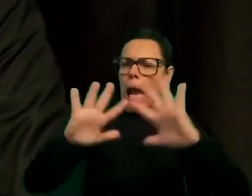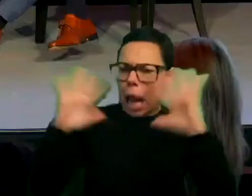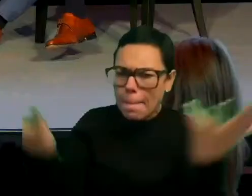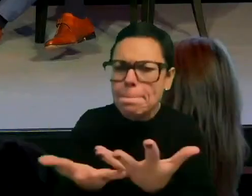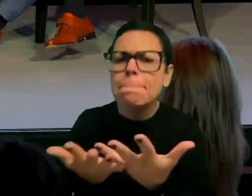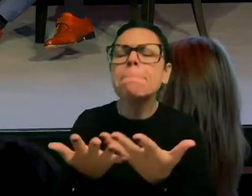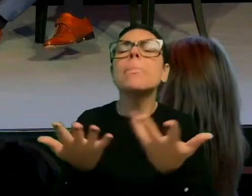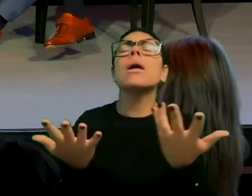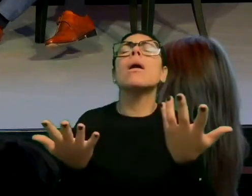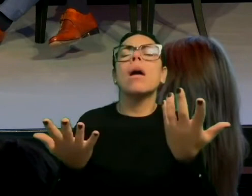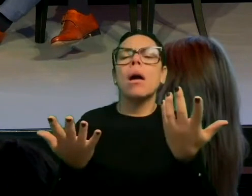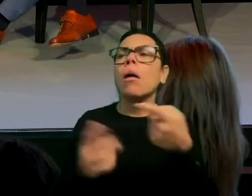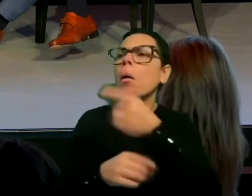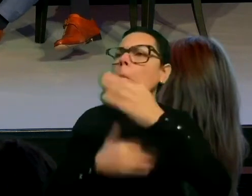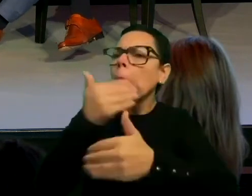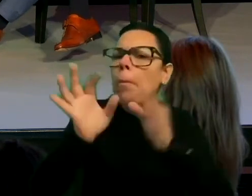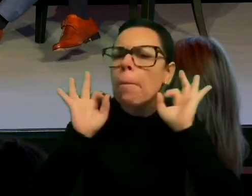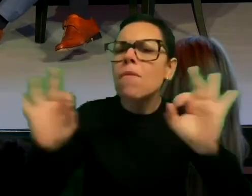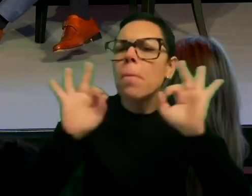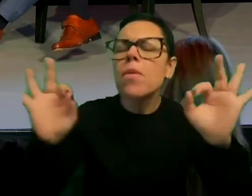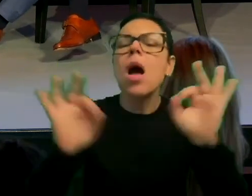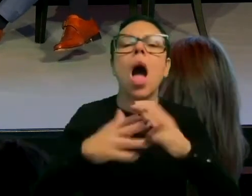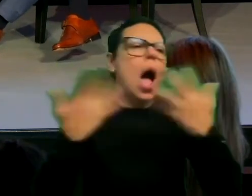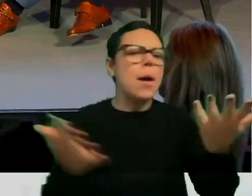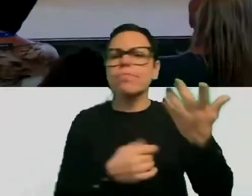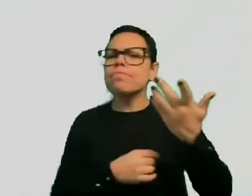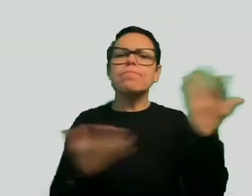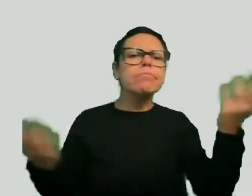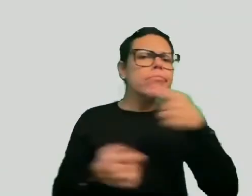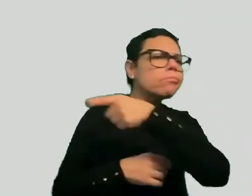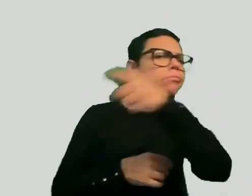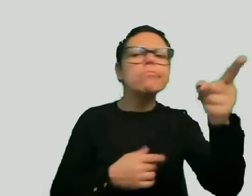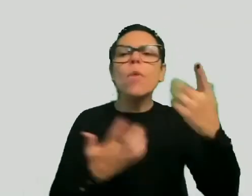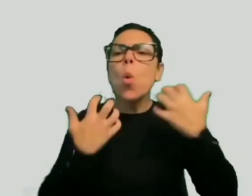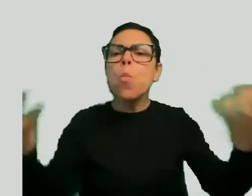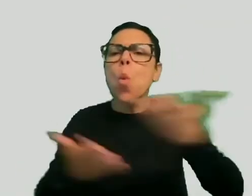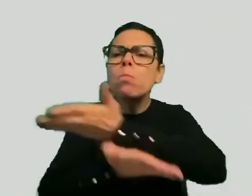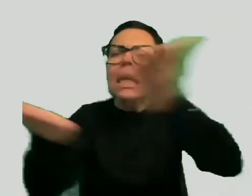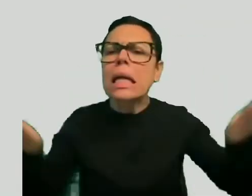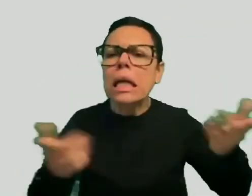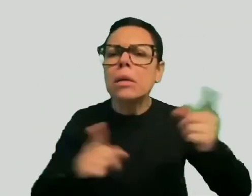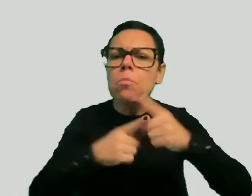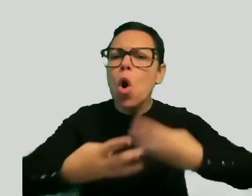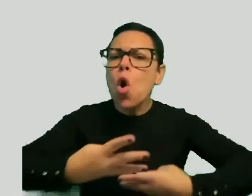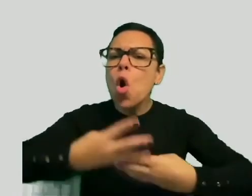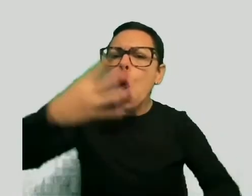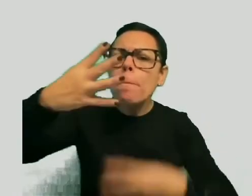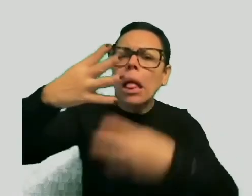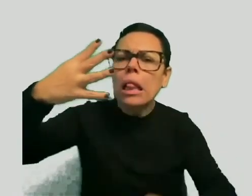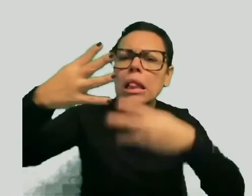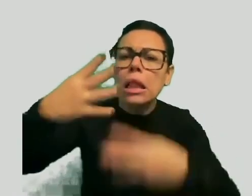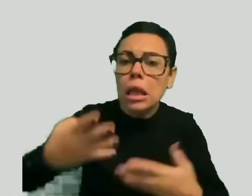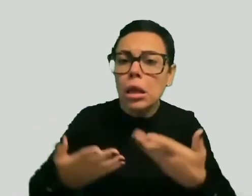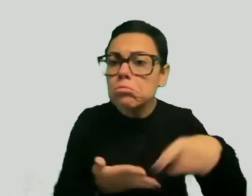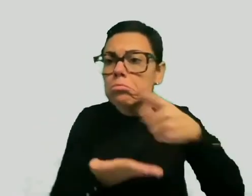have more suggestions from the audience also that we maybe didn't make the top 3, but are still? Yeah, well, I see that we are still